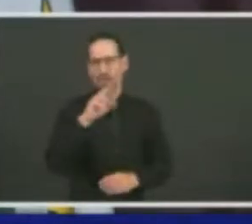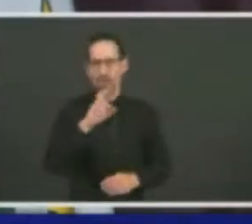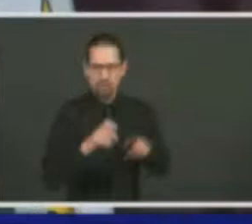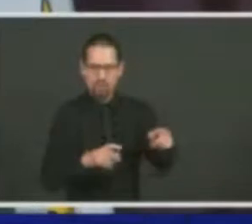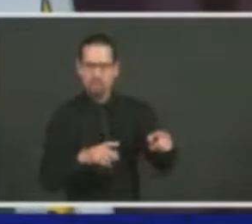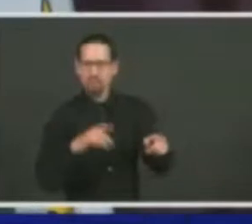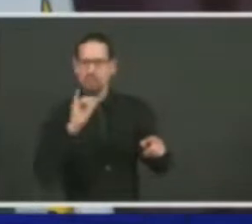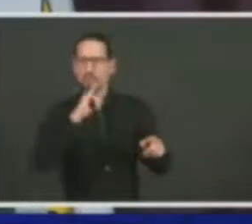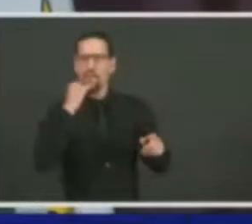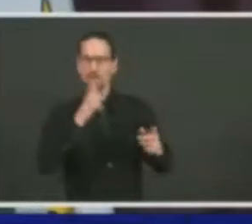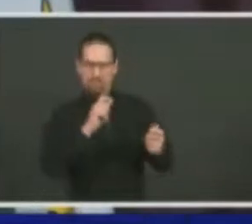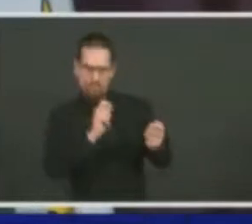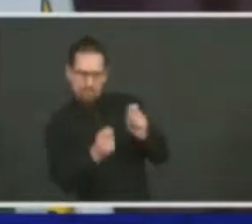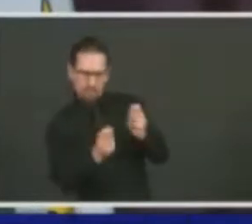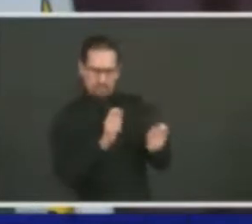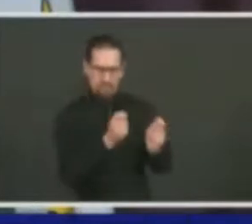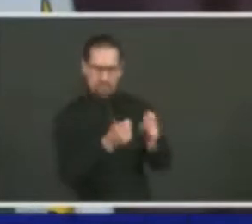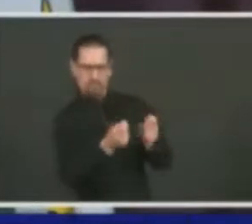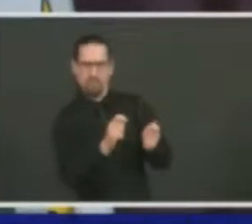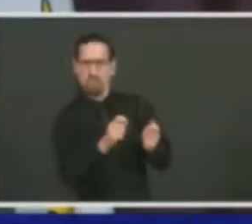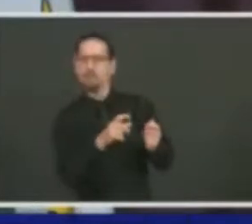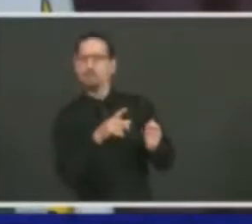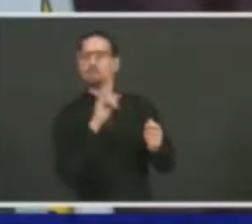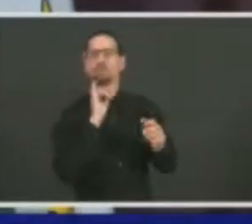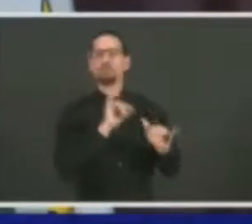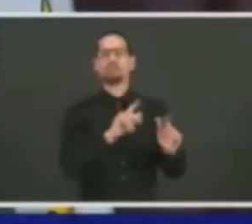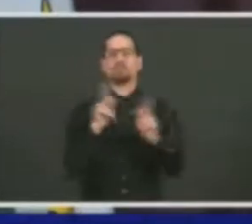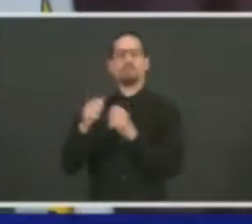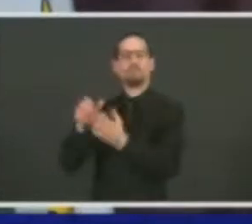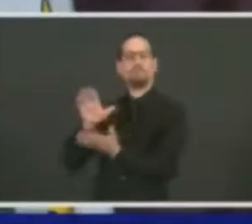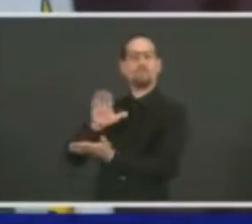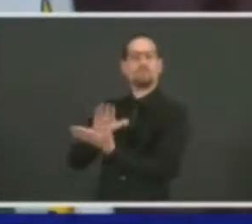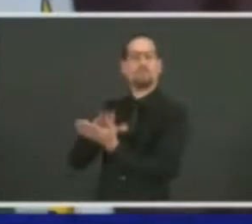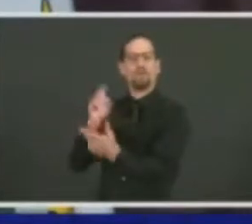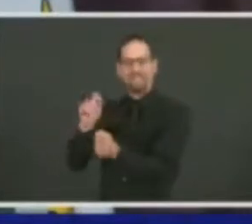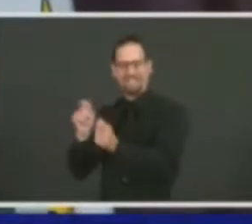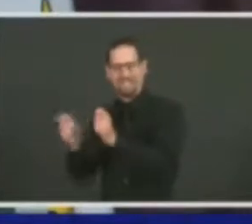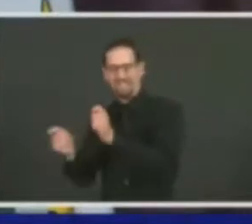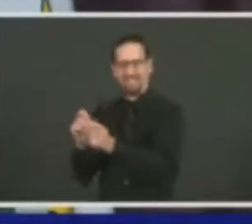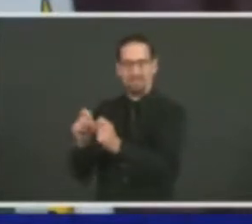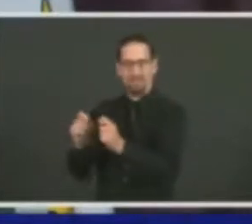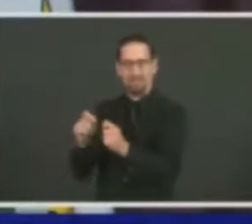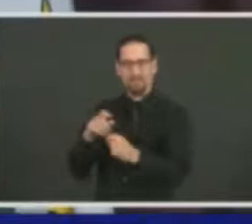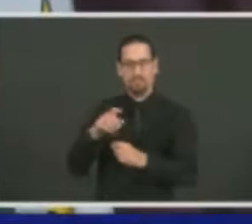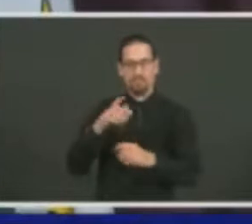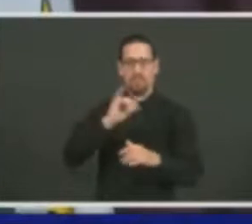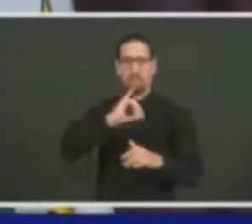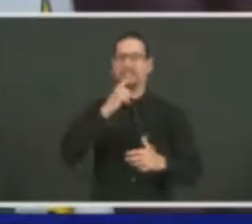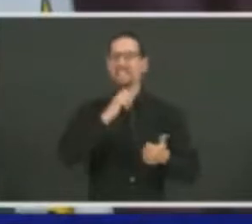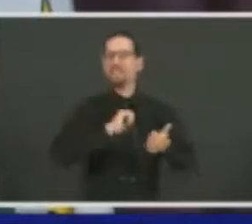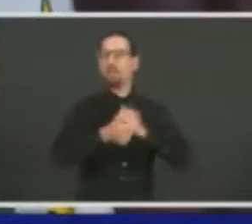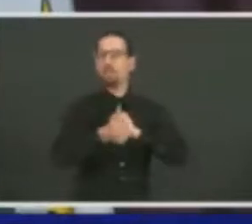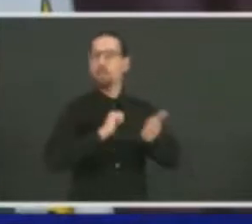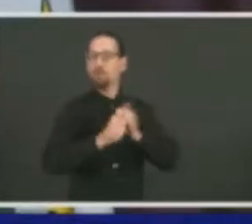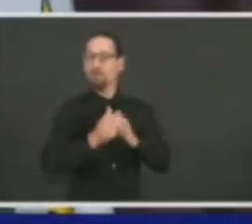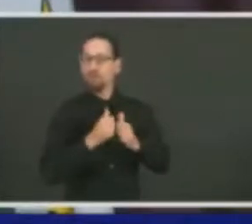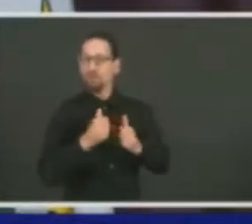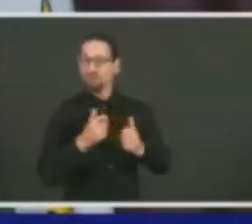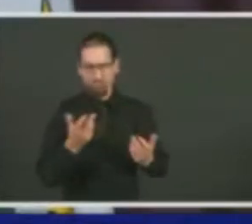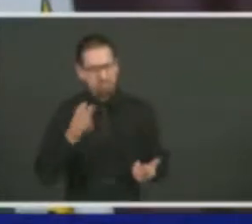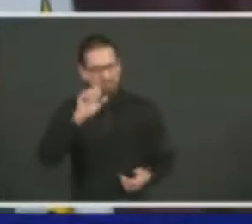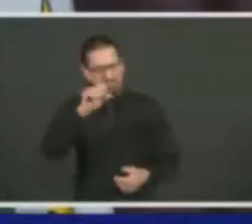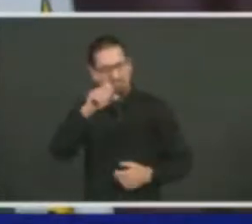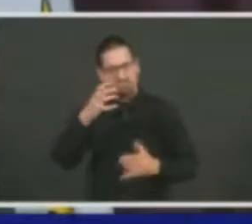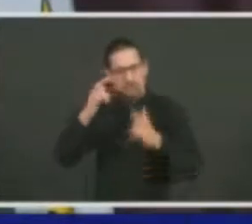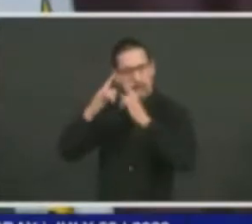should kids be allowed to play sports? Of course they should. It's part of their lives. The question was, how do we do it so they're safe? And